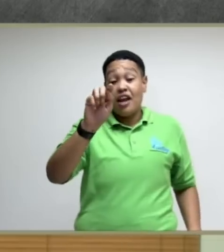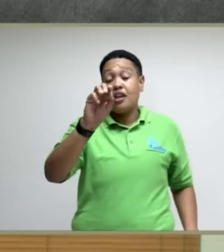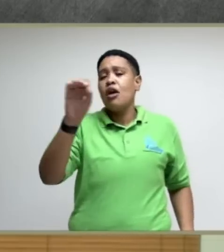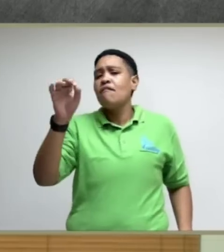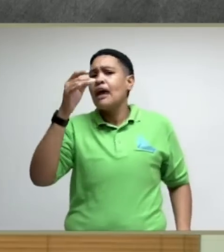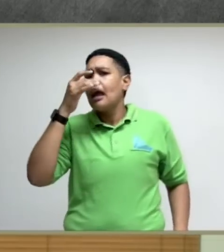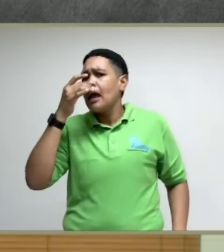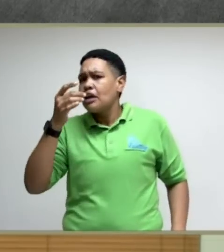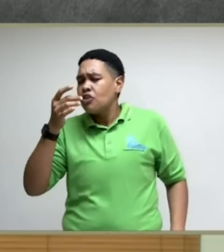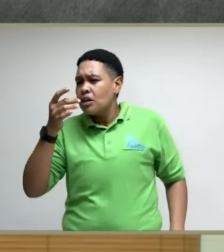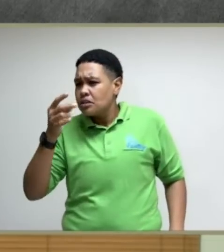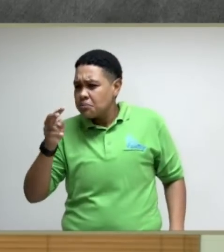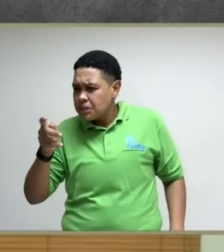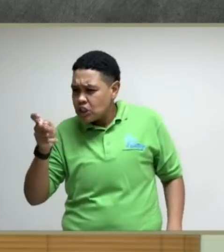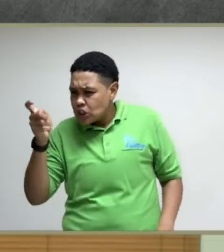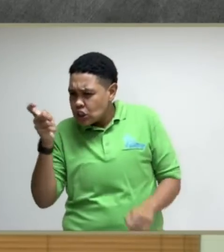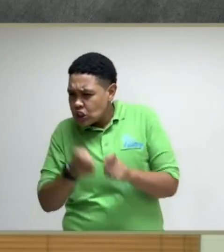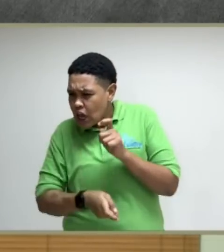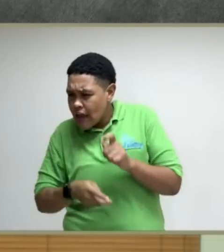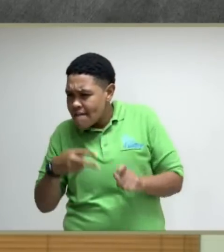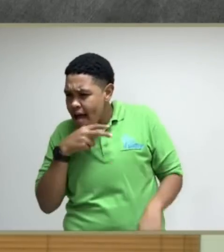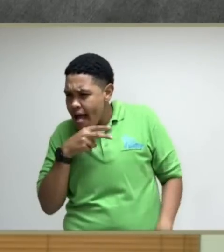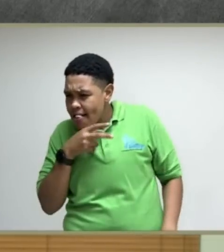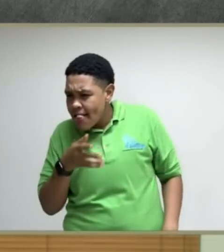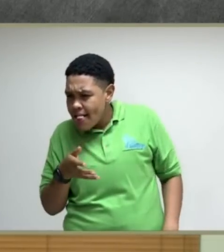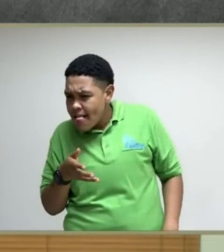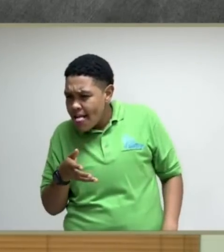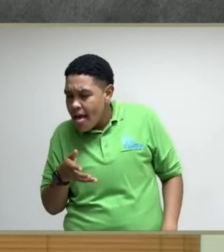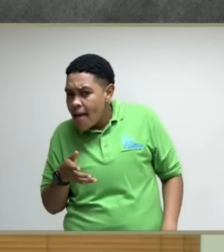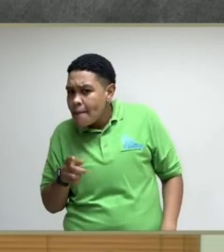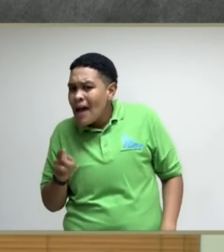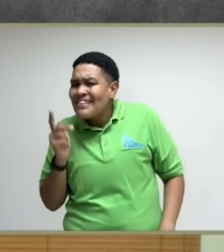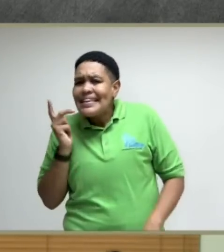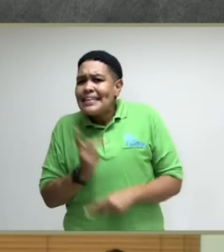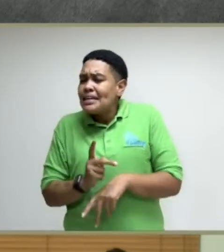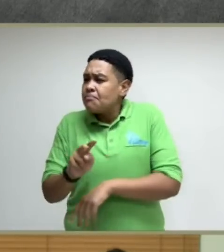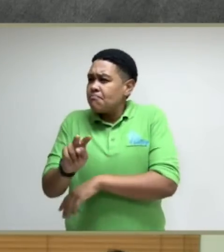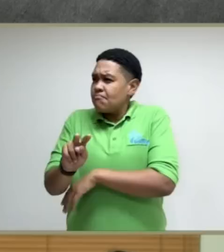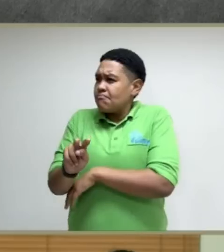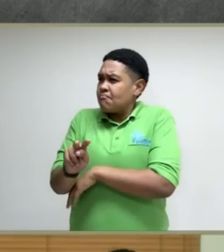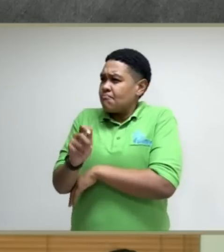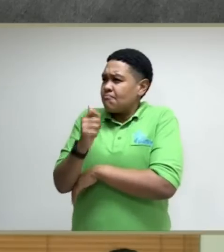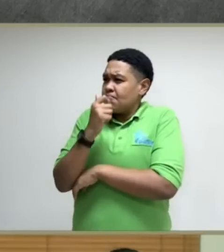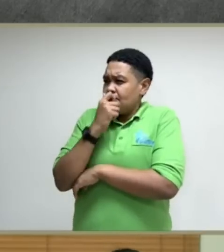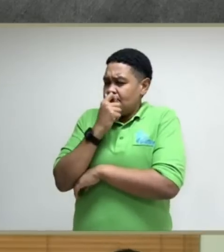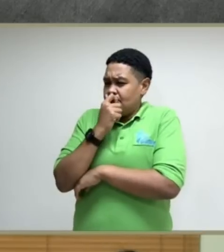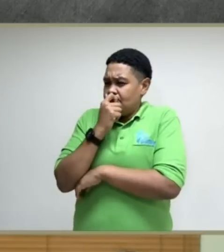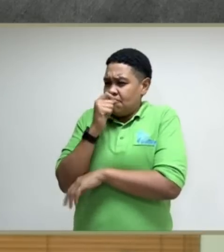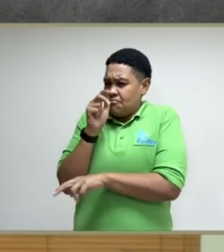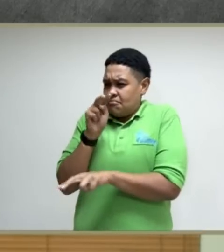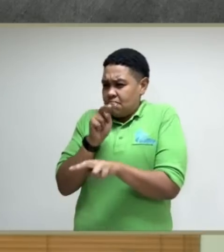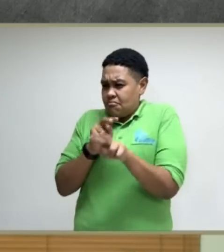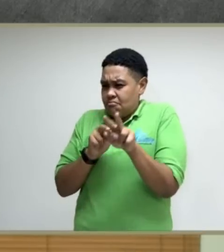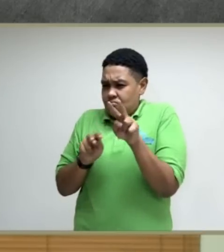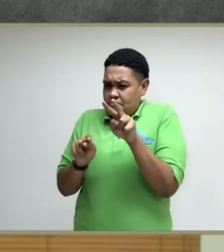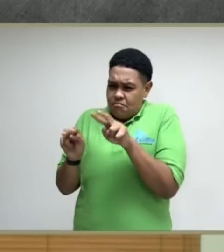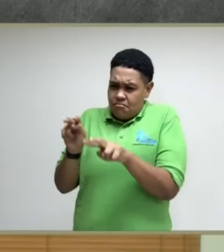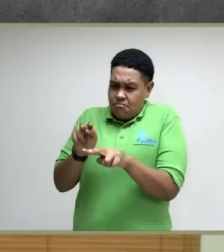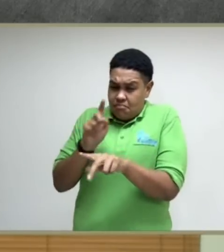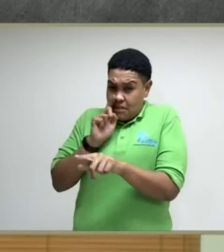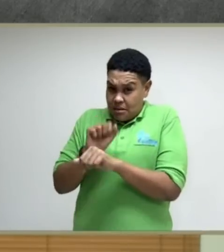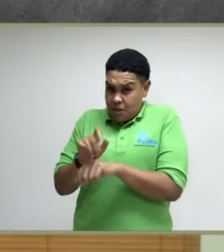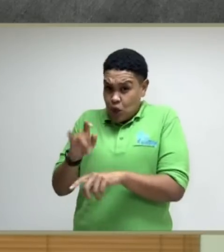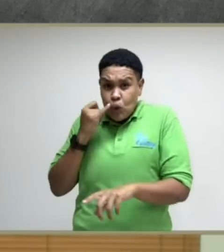the virus, but there has to be continued surveillance in order to determine if it is that there is